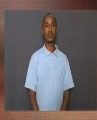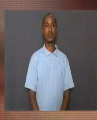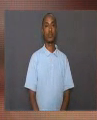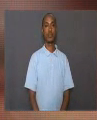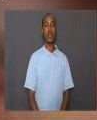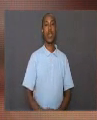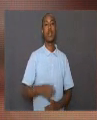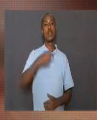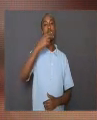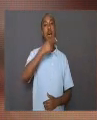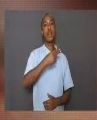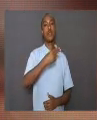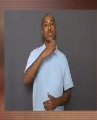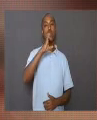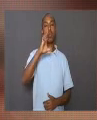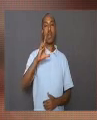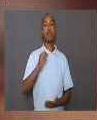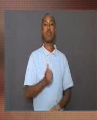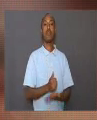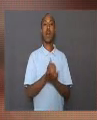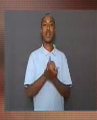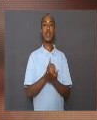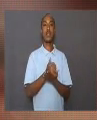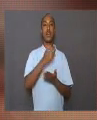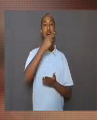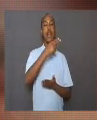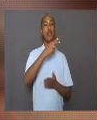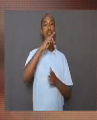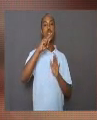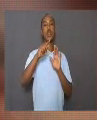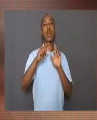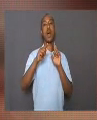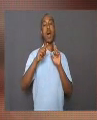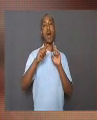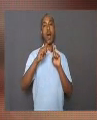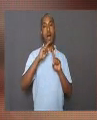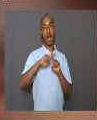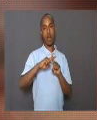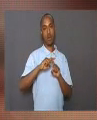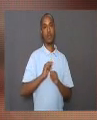The hydrogen chloride provides hydrogen ion H+,